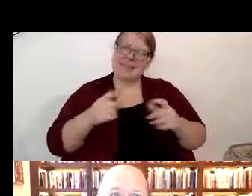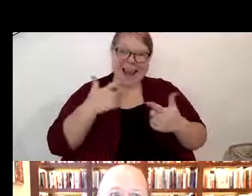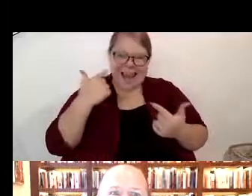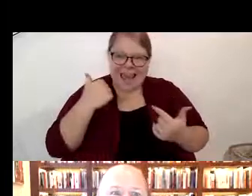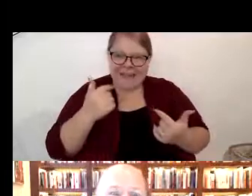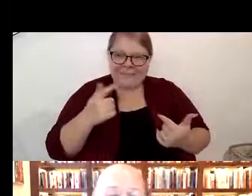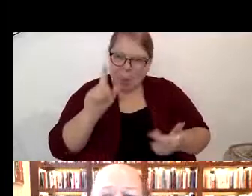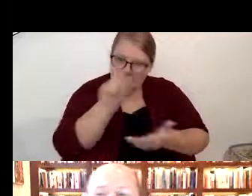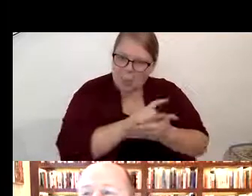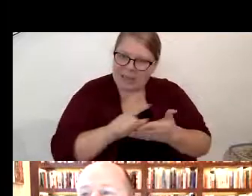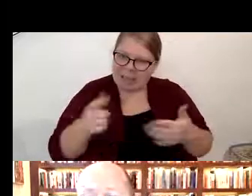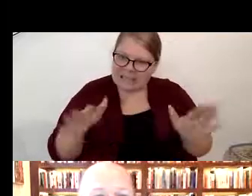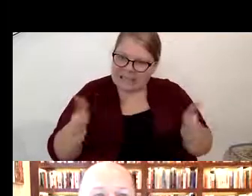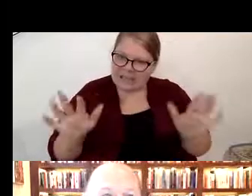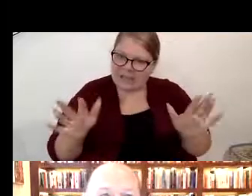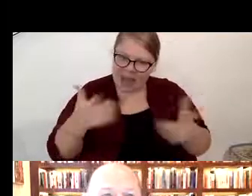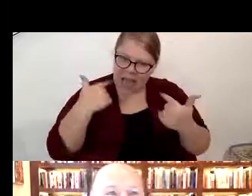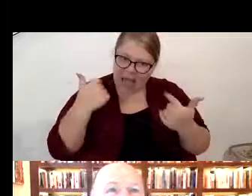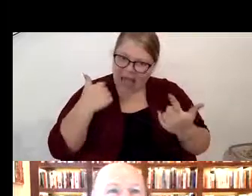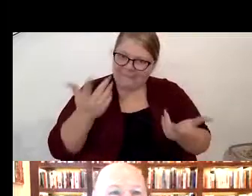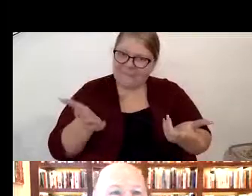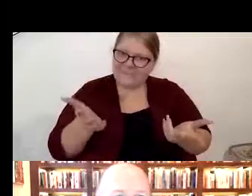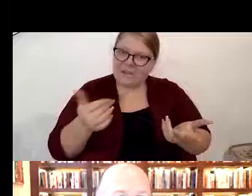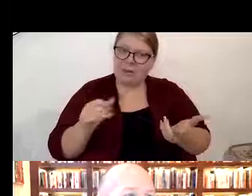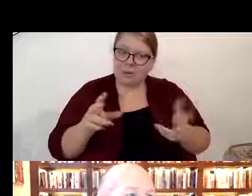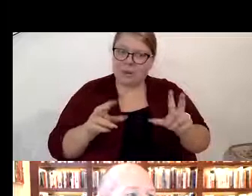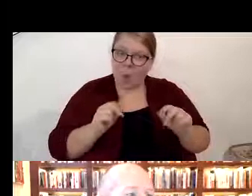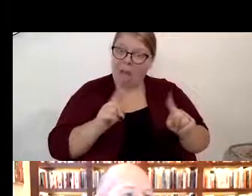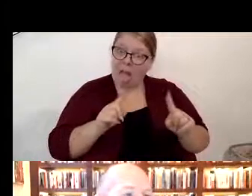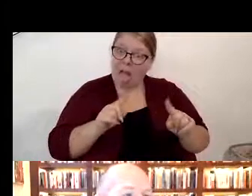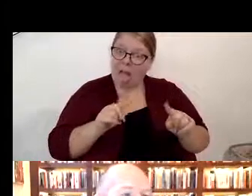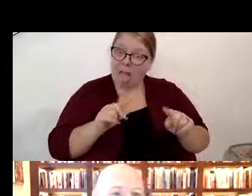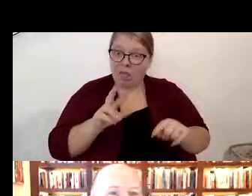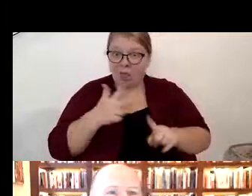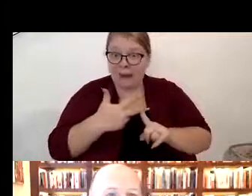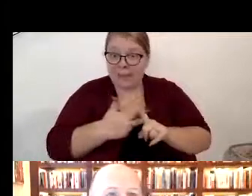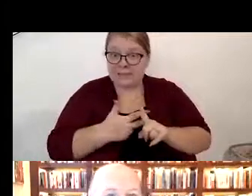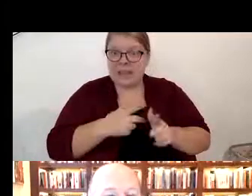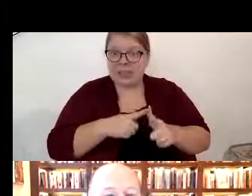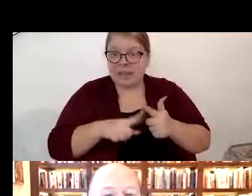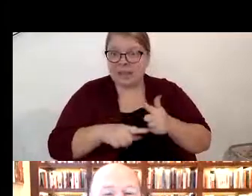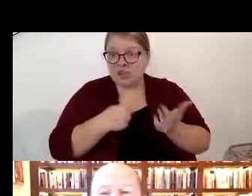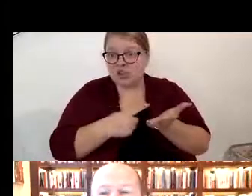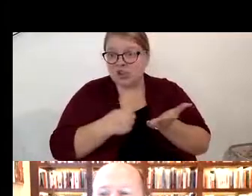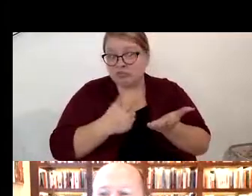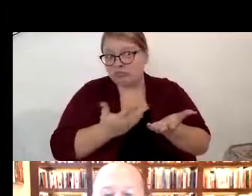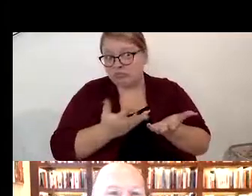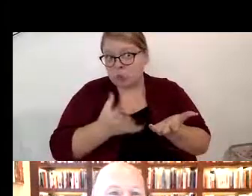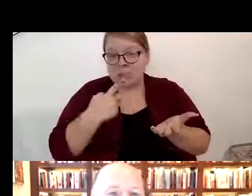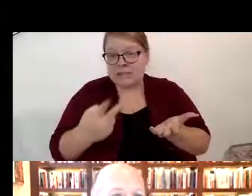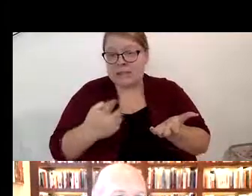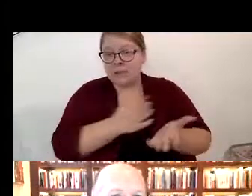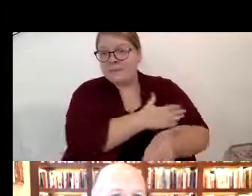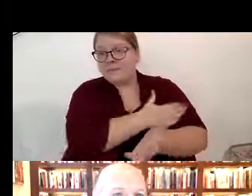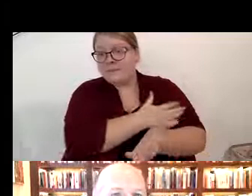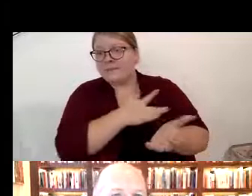break, you've only been working out for a week. Like, come back in 90 days, and after 3 months, you're going to feel a little bit something different.